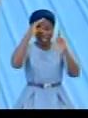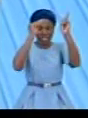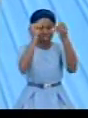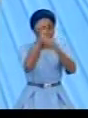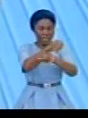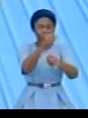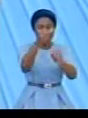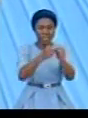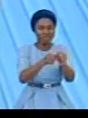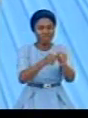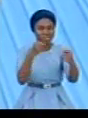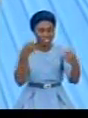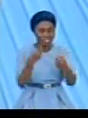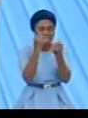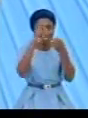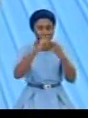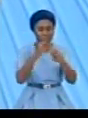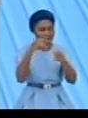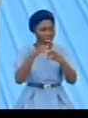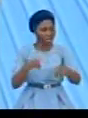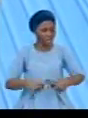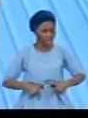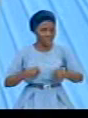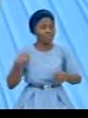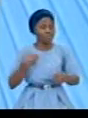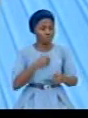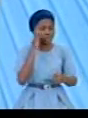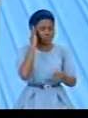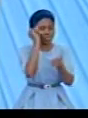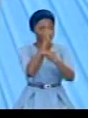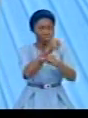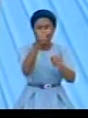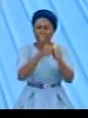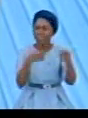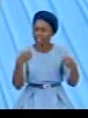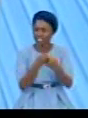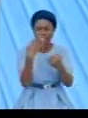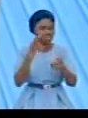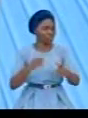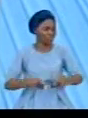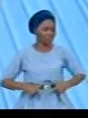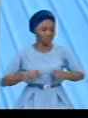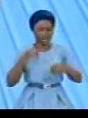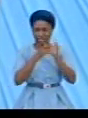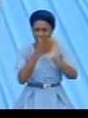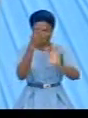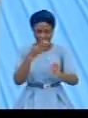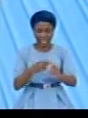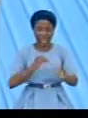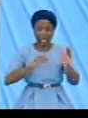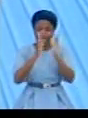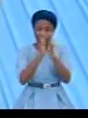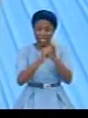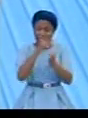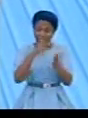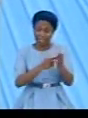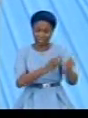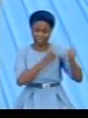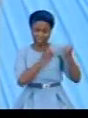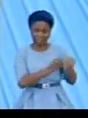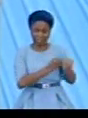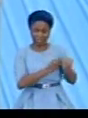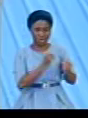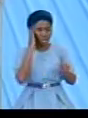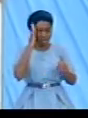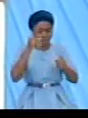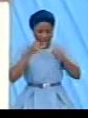life, we overcome in every challenge of life. I pray, Lord, this faith and this confidence will abide permanent